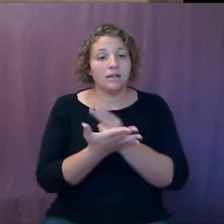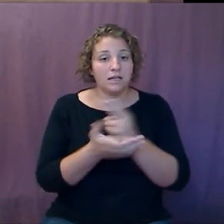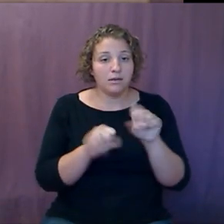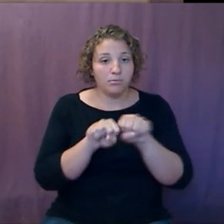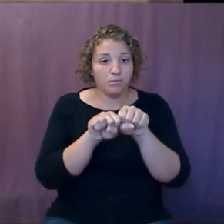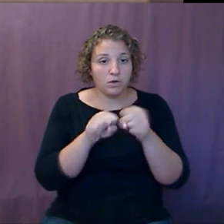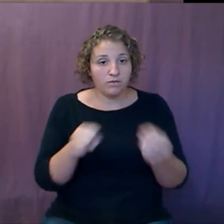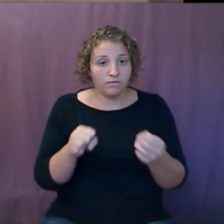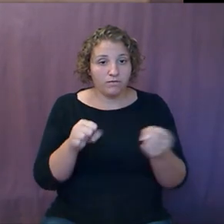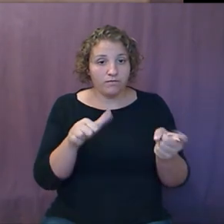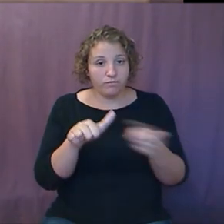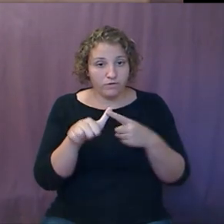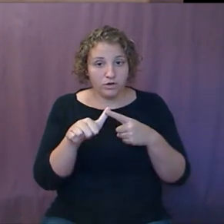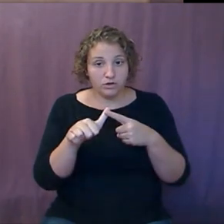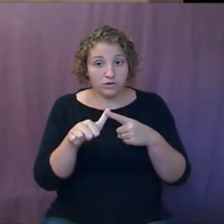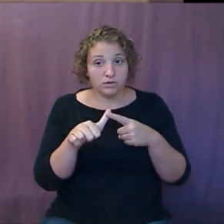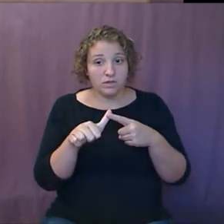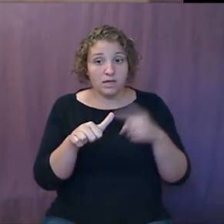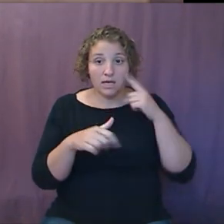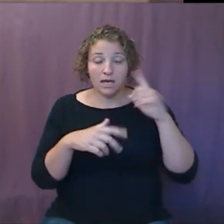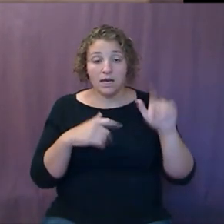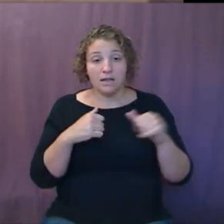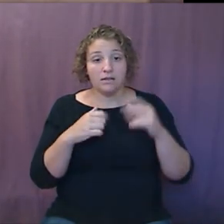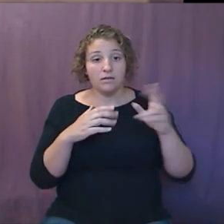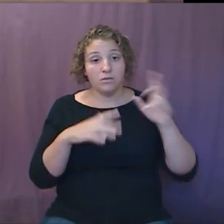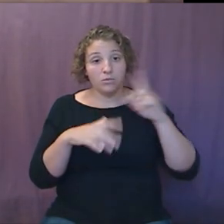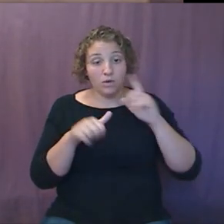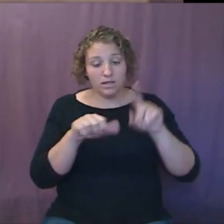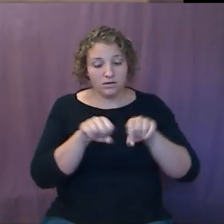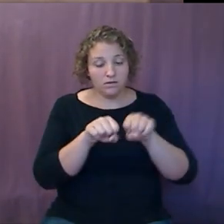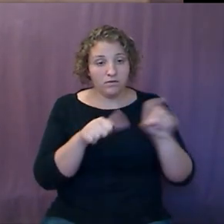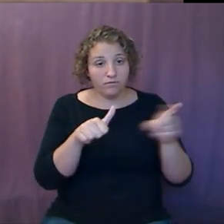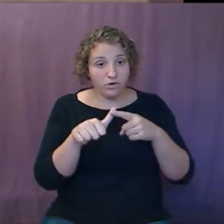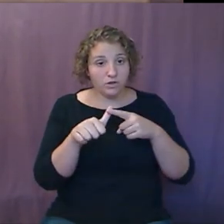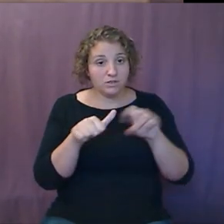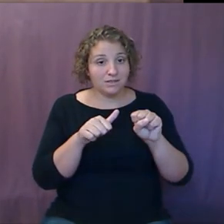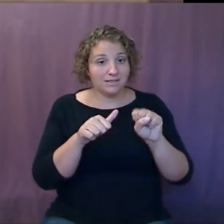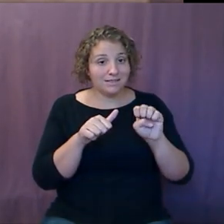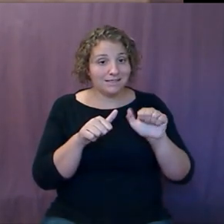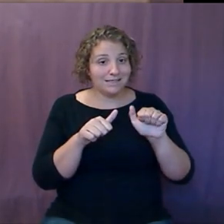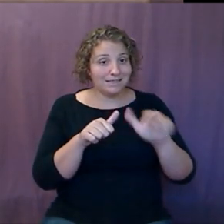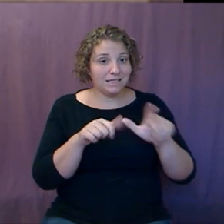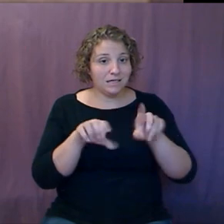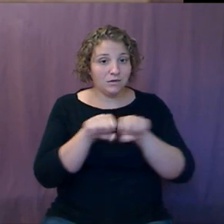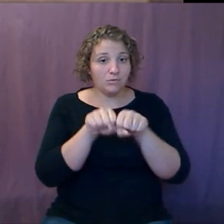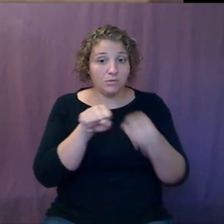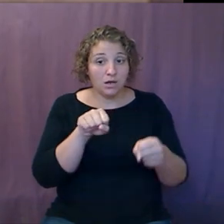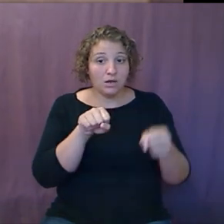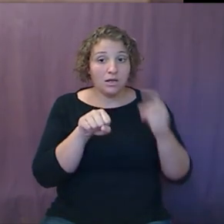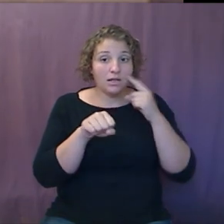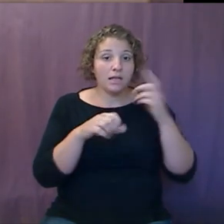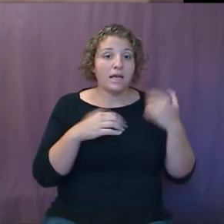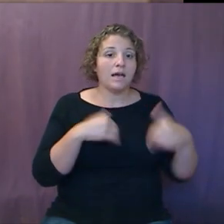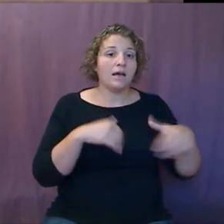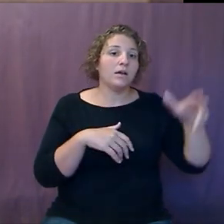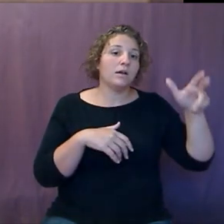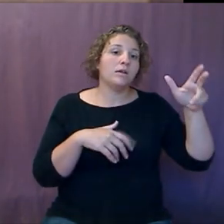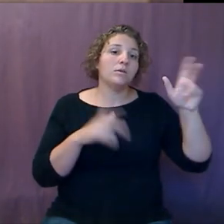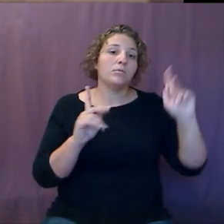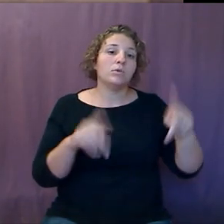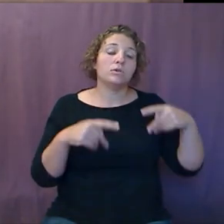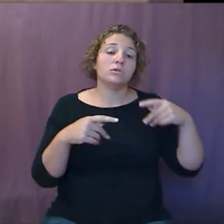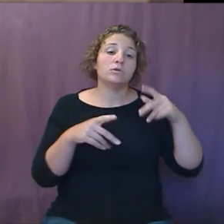first seal there rose one who was riding a white horse who went forth conquering and to conquer the crown was given to him it is the